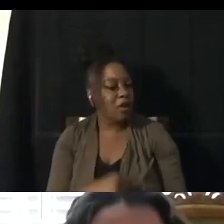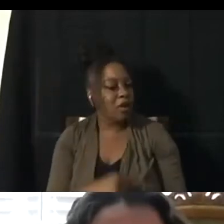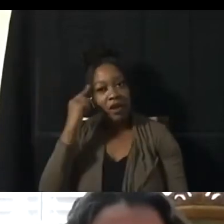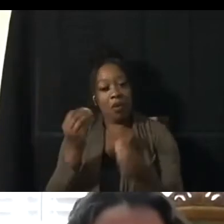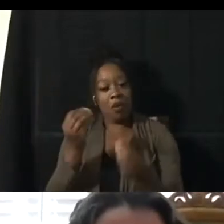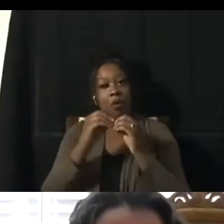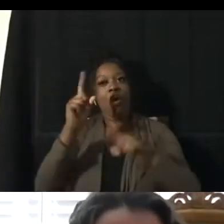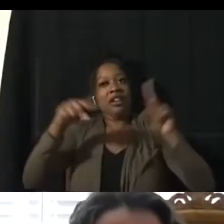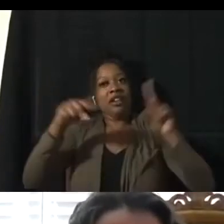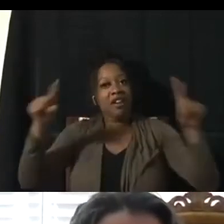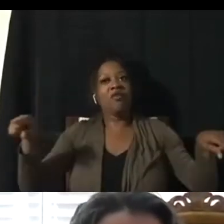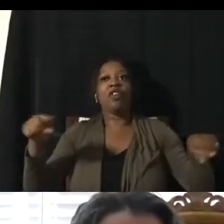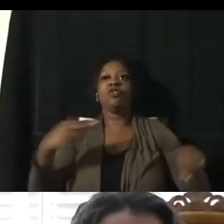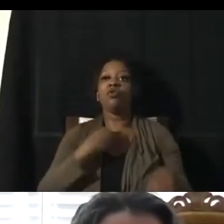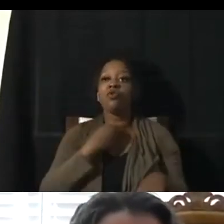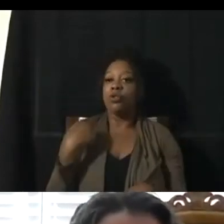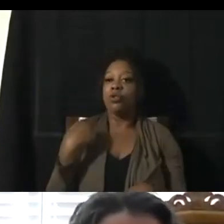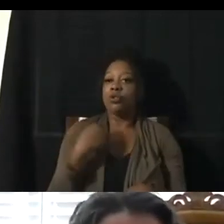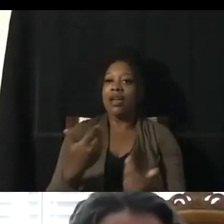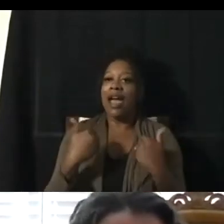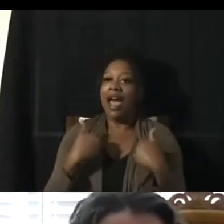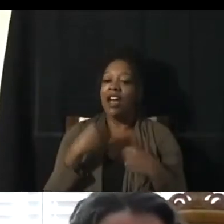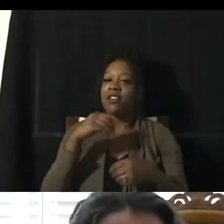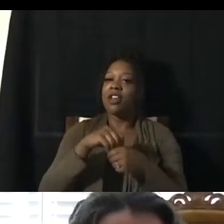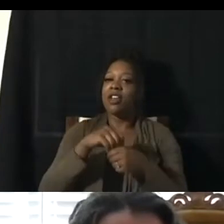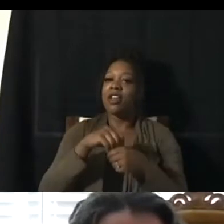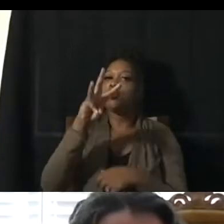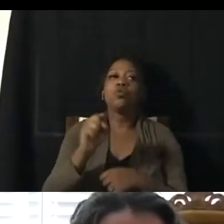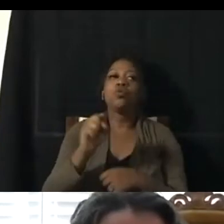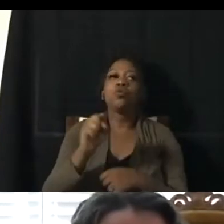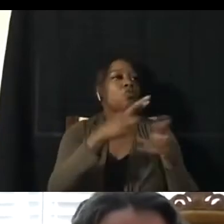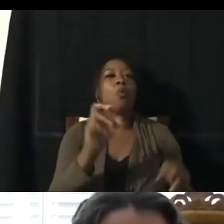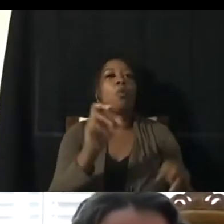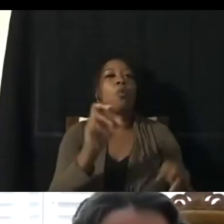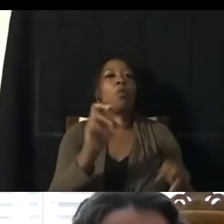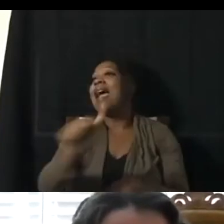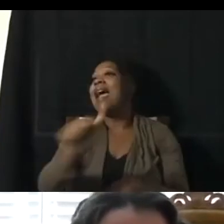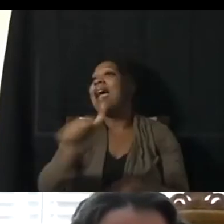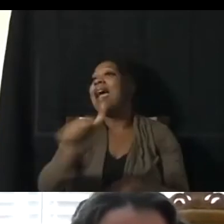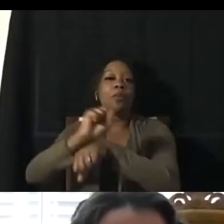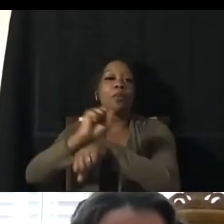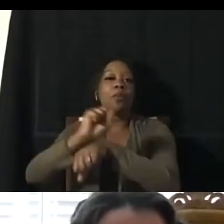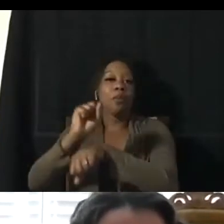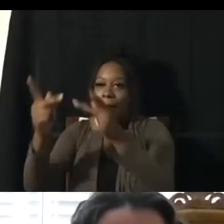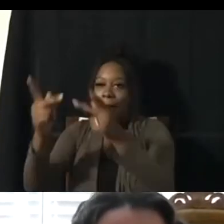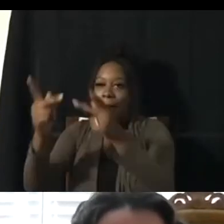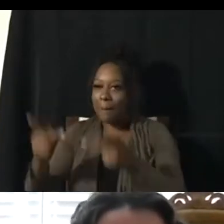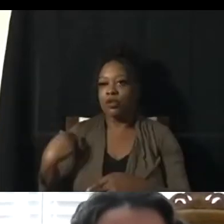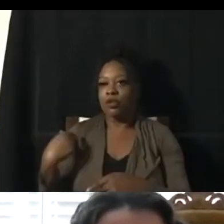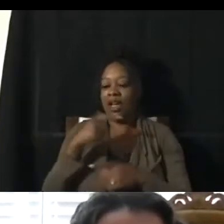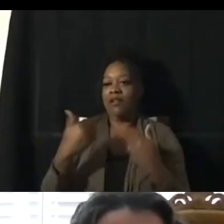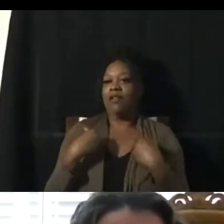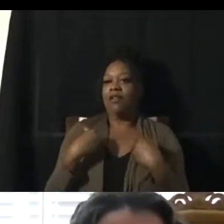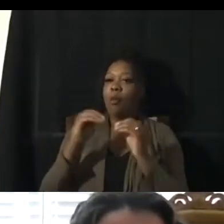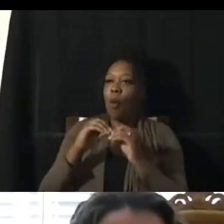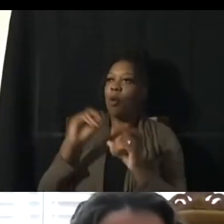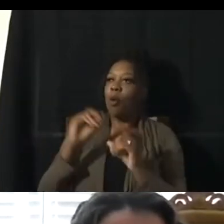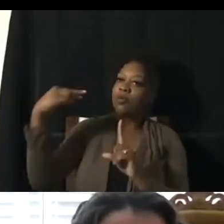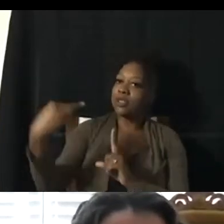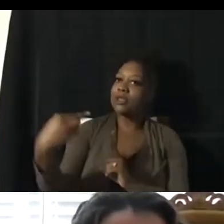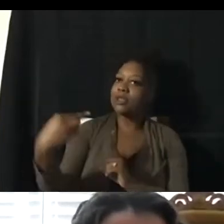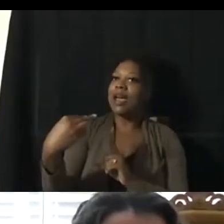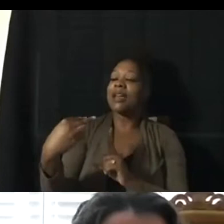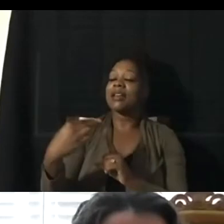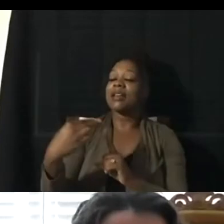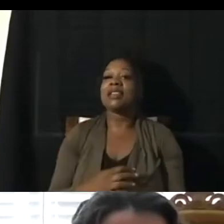this applies to any workplace, the more points of view we see, and it lifts the burden, and it's